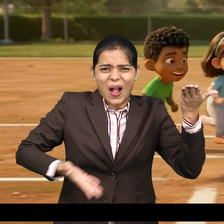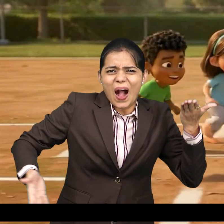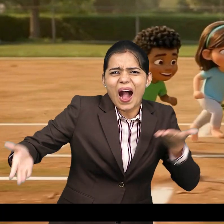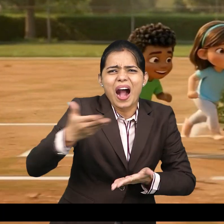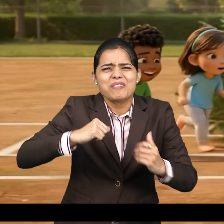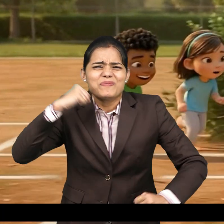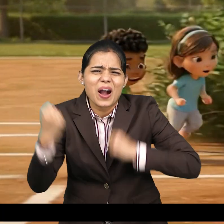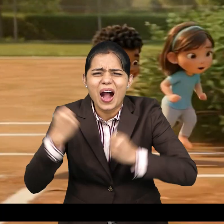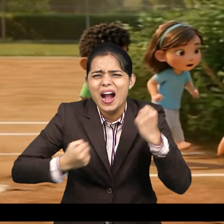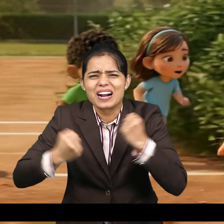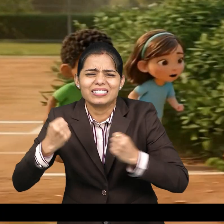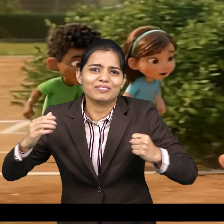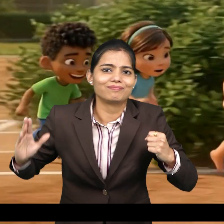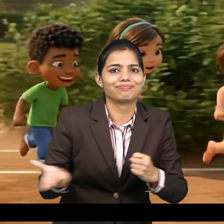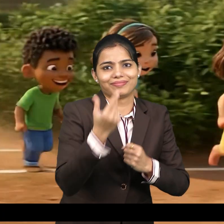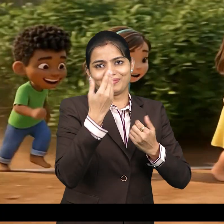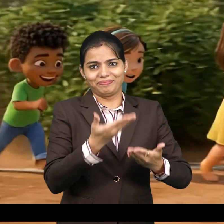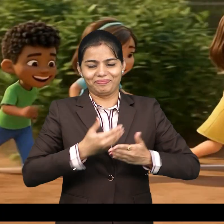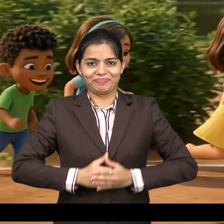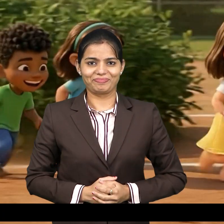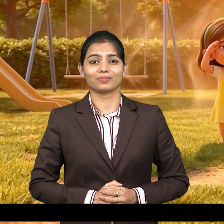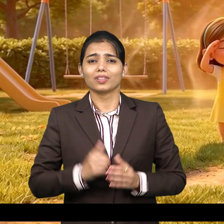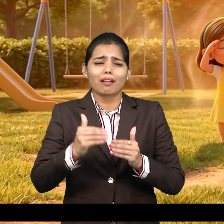They all ran to find it.